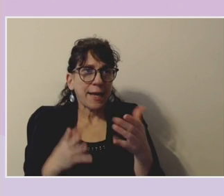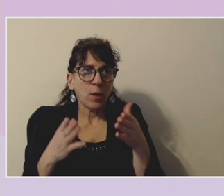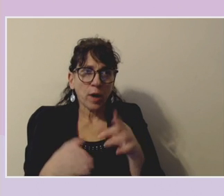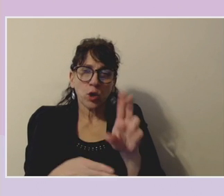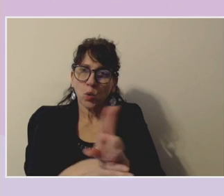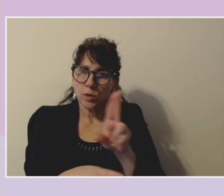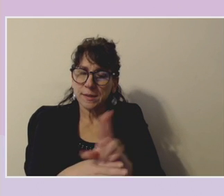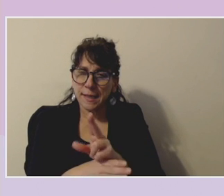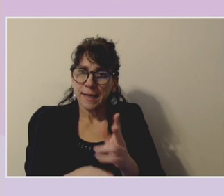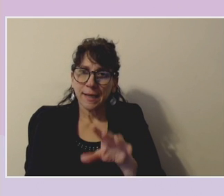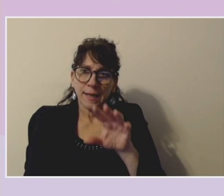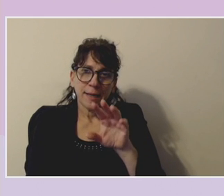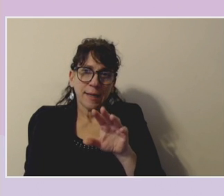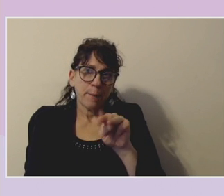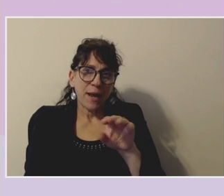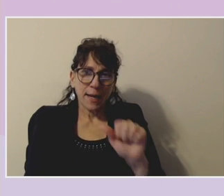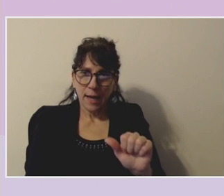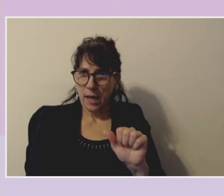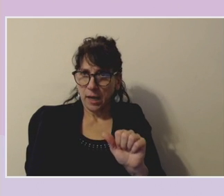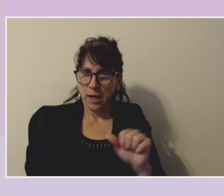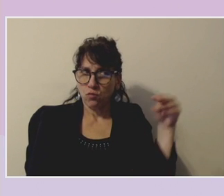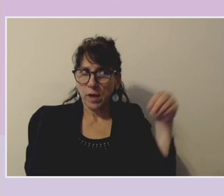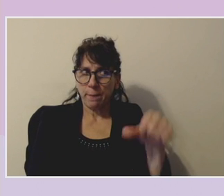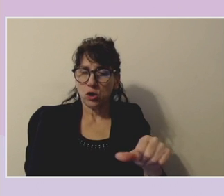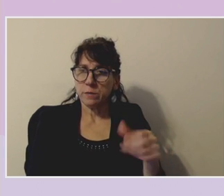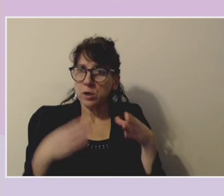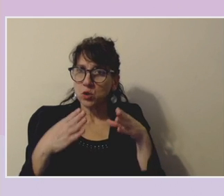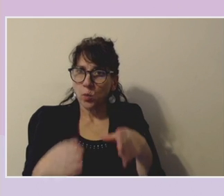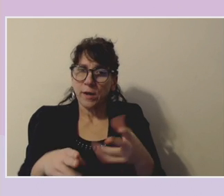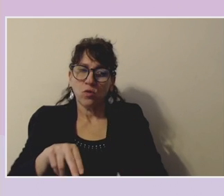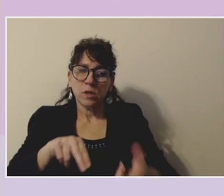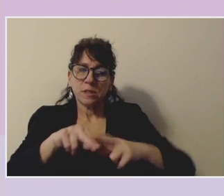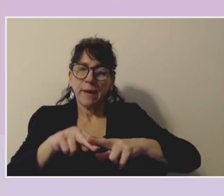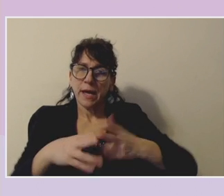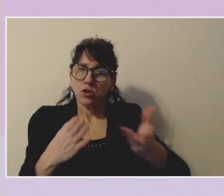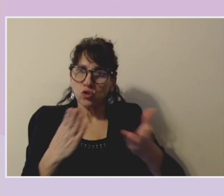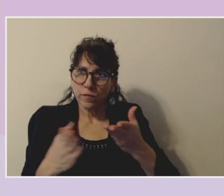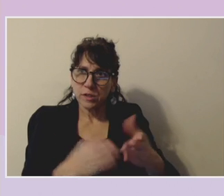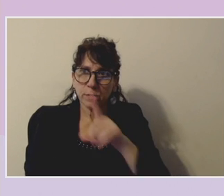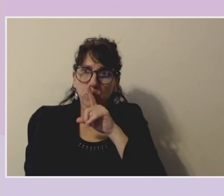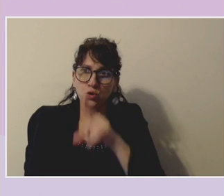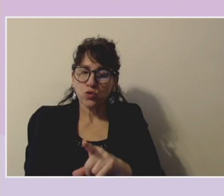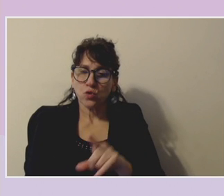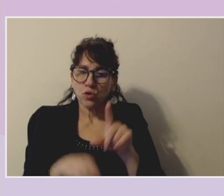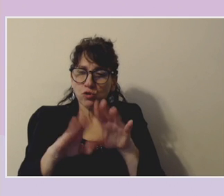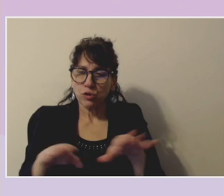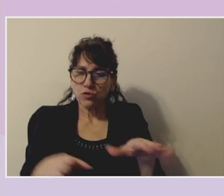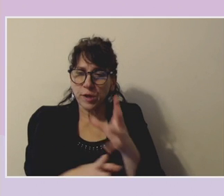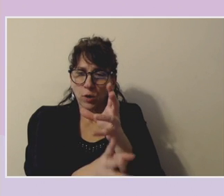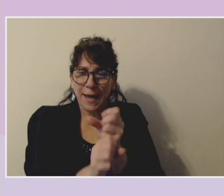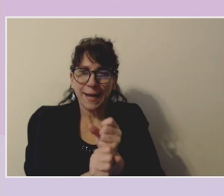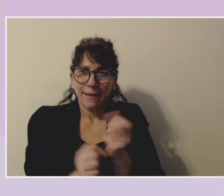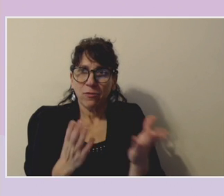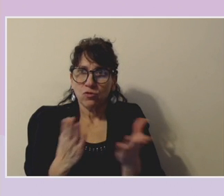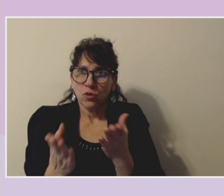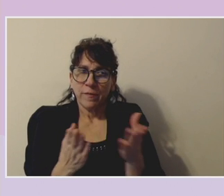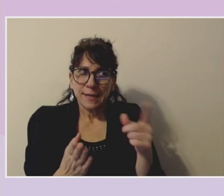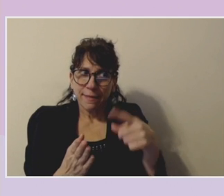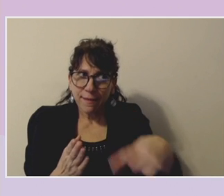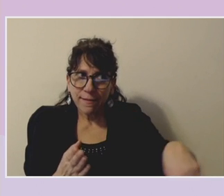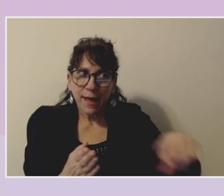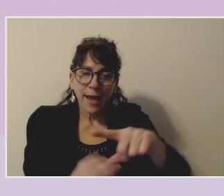Medicaid reimbursement as a way to expand those services, make sure that kids are getting the services that they